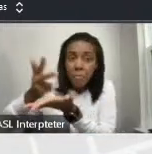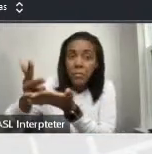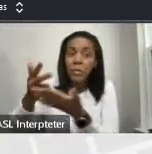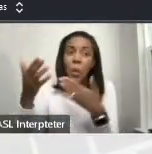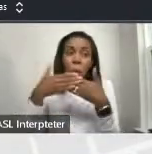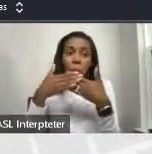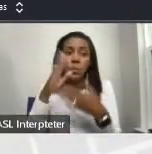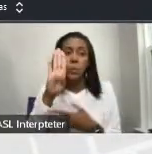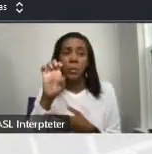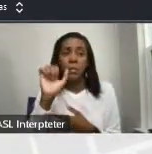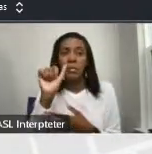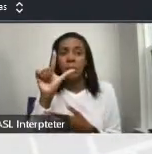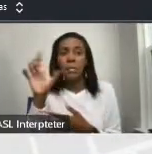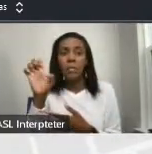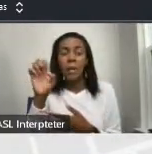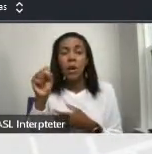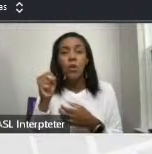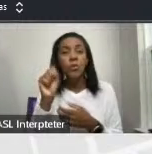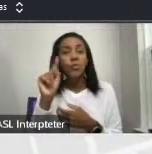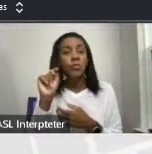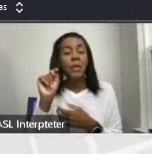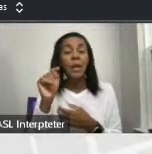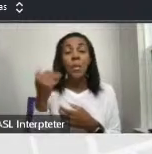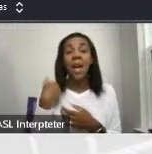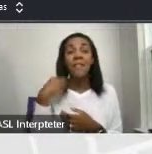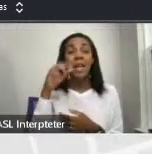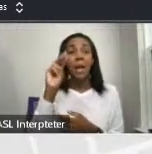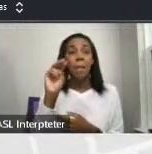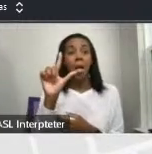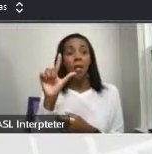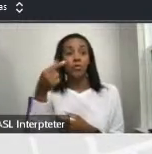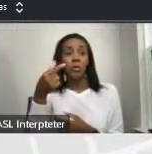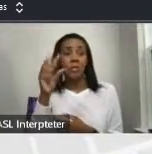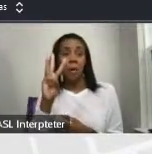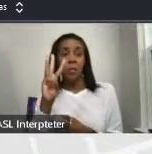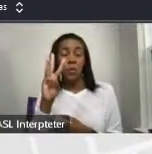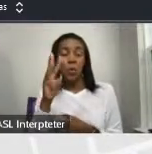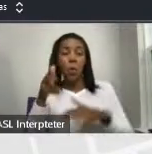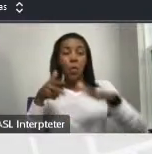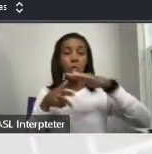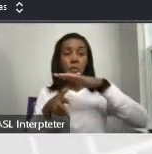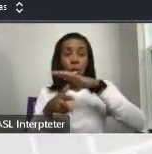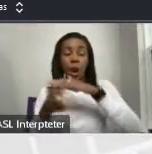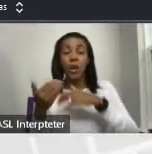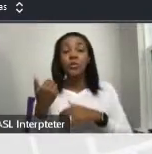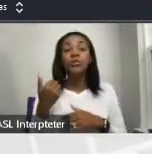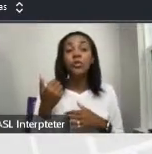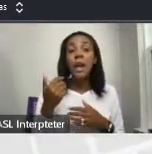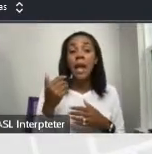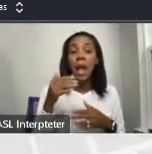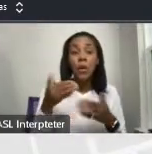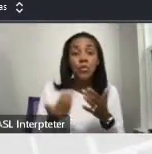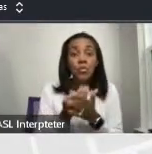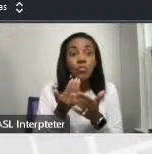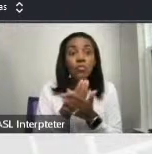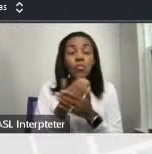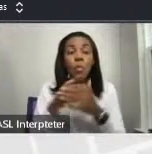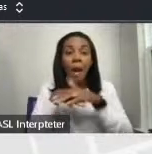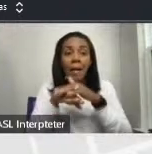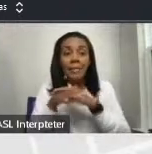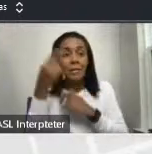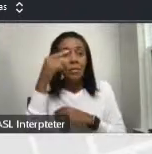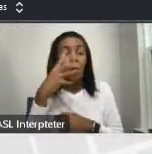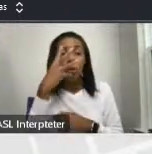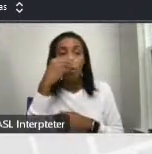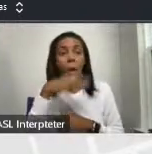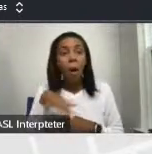the park. We have the MLGW garage, which has 1,300 spaces, which are now newly accessible to the park because